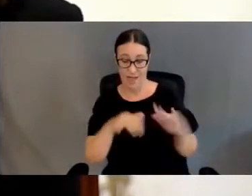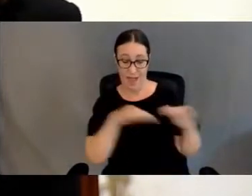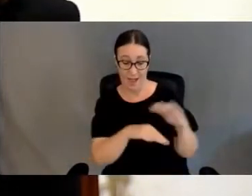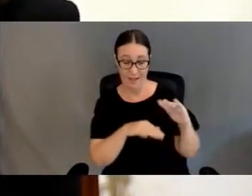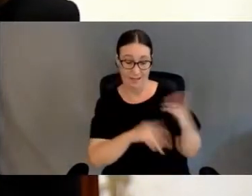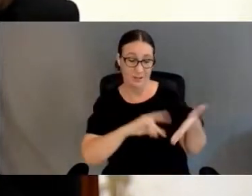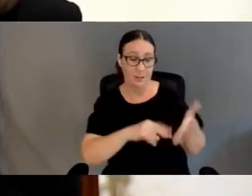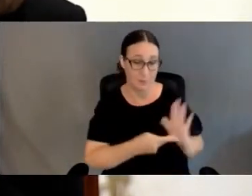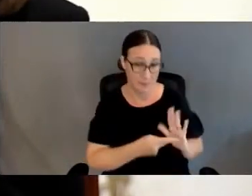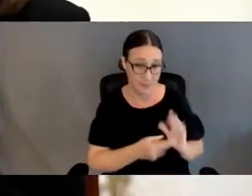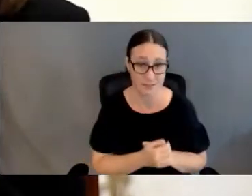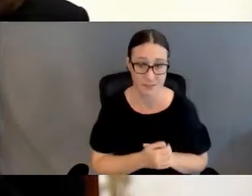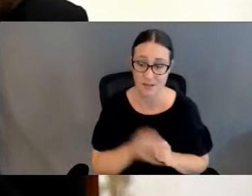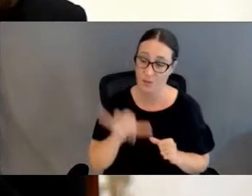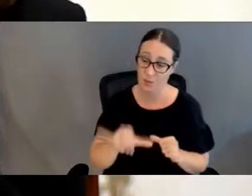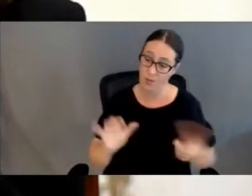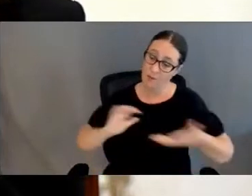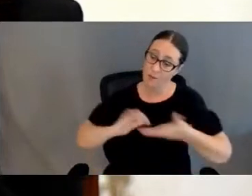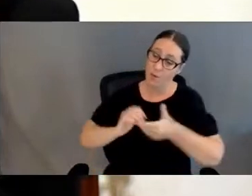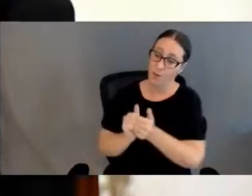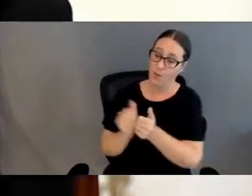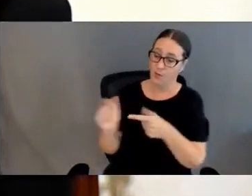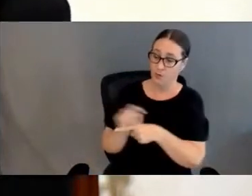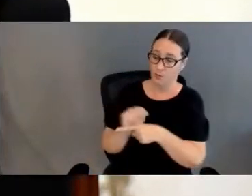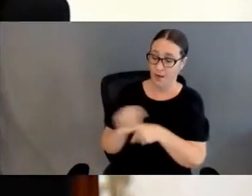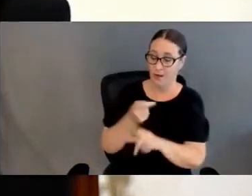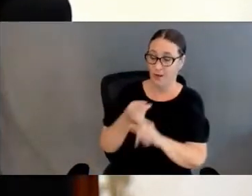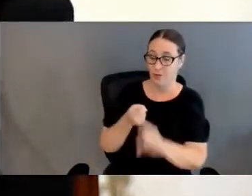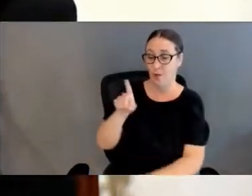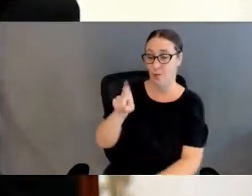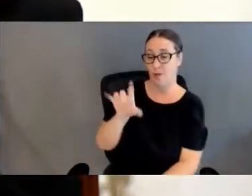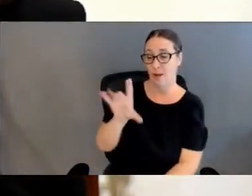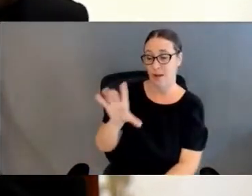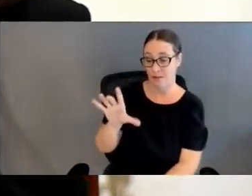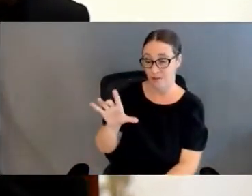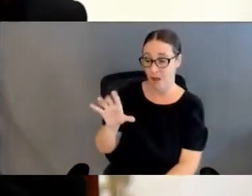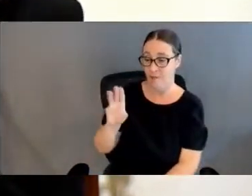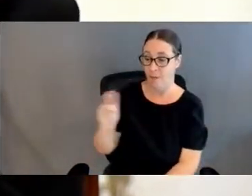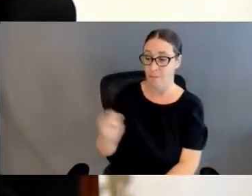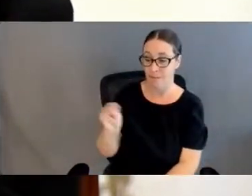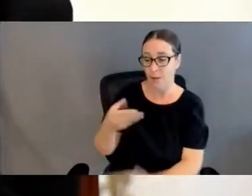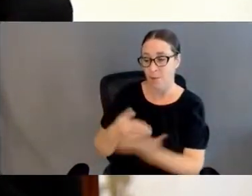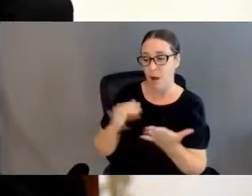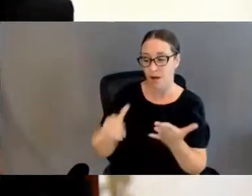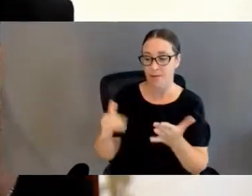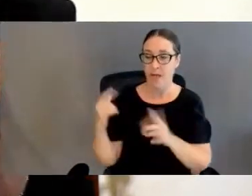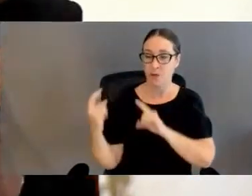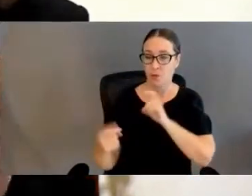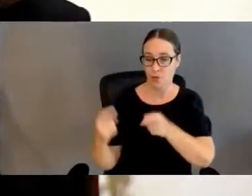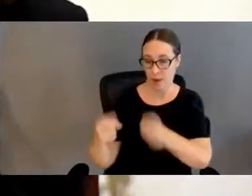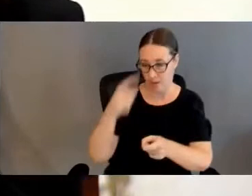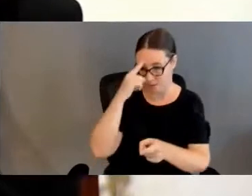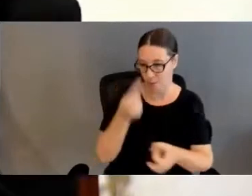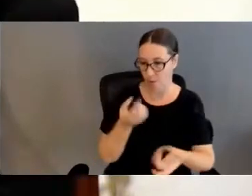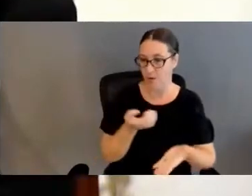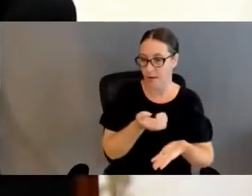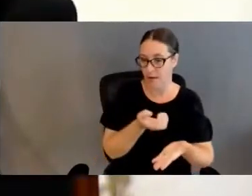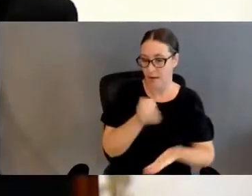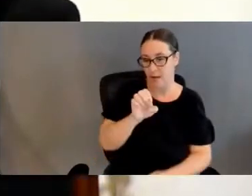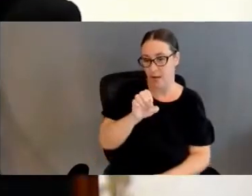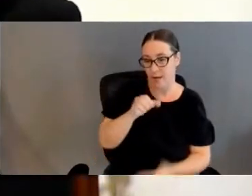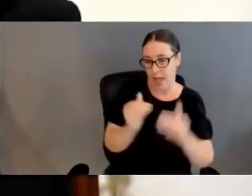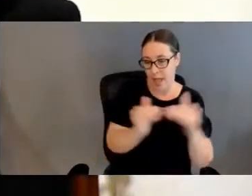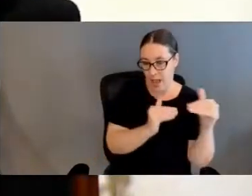coupled that with training. So of the $185 million, a portion of it was in grants for equity capital and for training. As we've already heard,